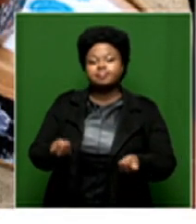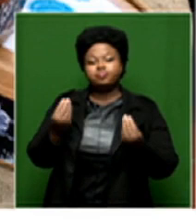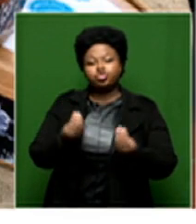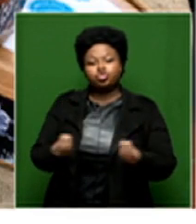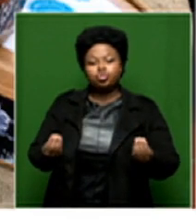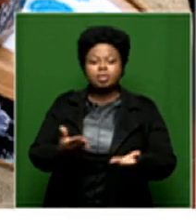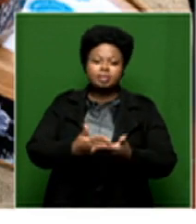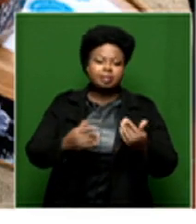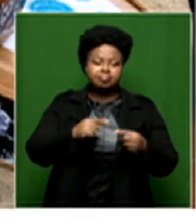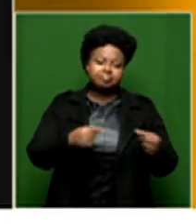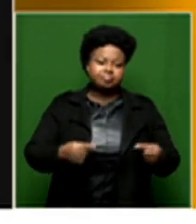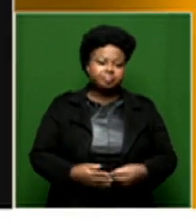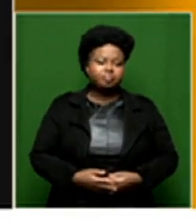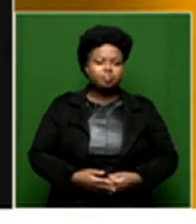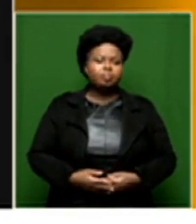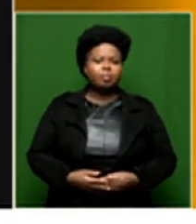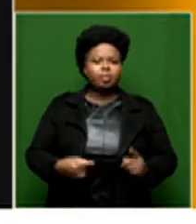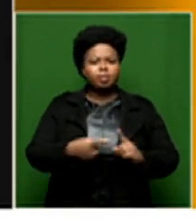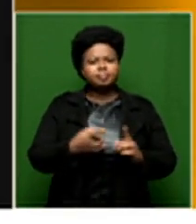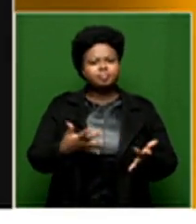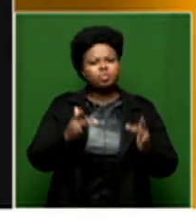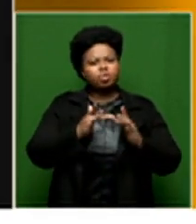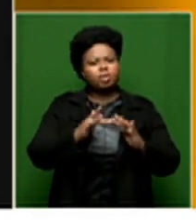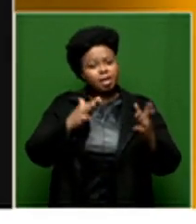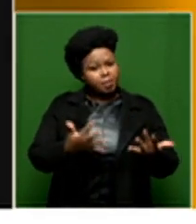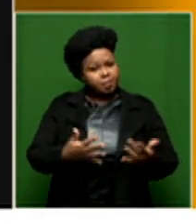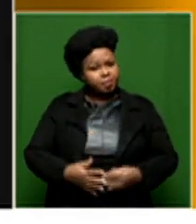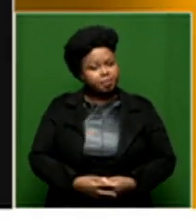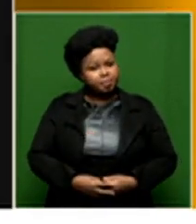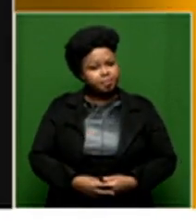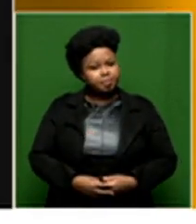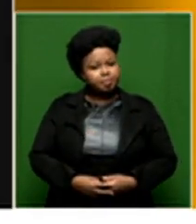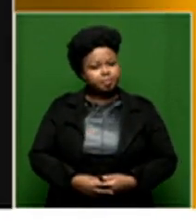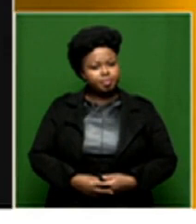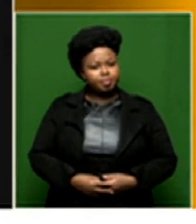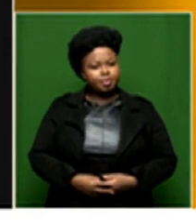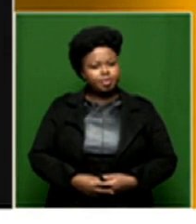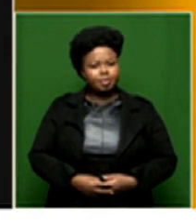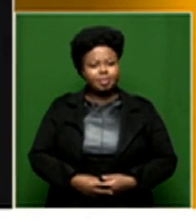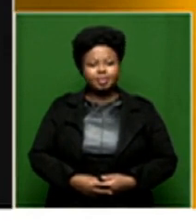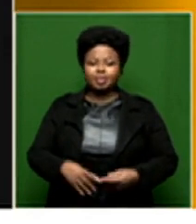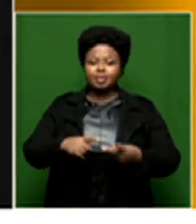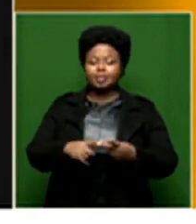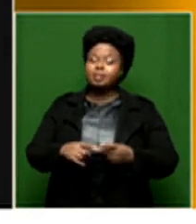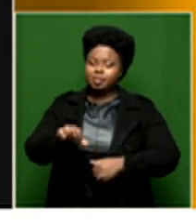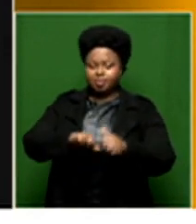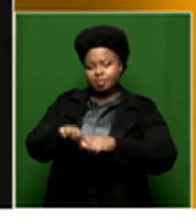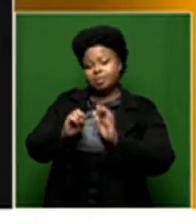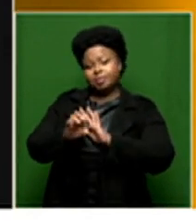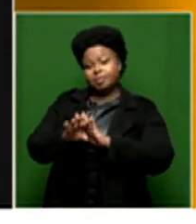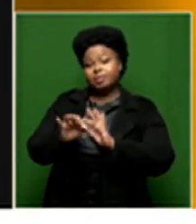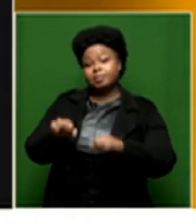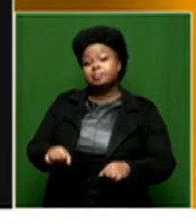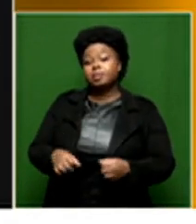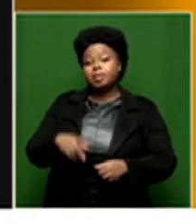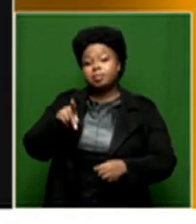can't. Okay. Now, Paul, please, how do we connect with you? All right. Our social media